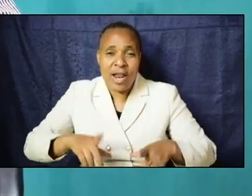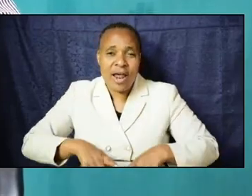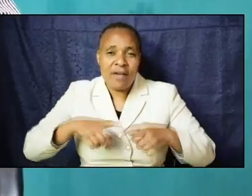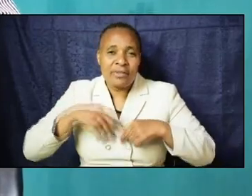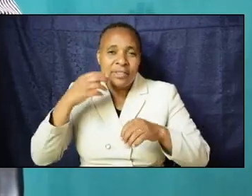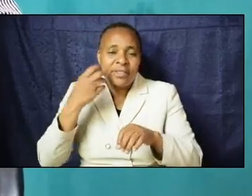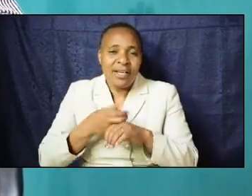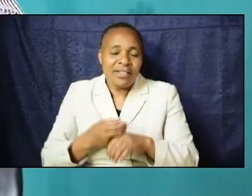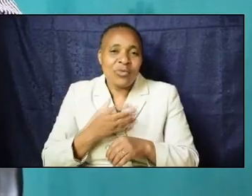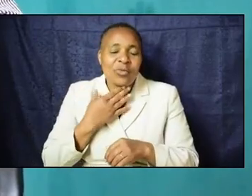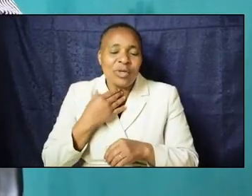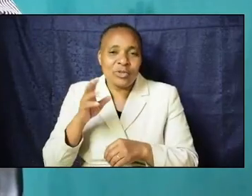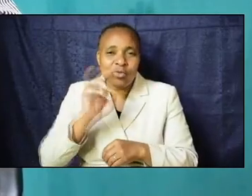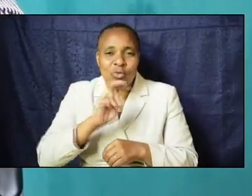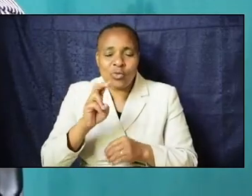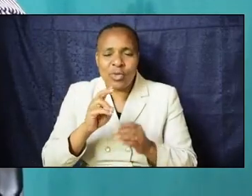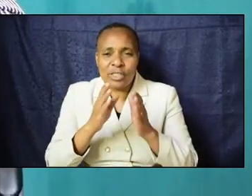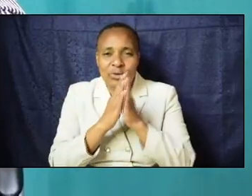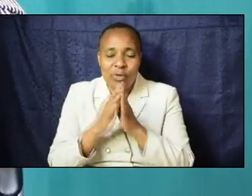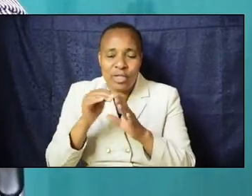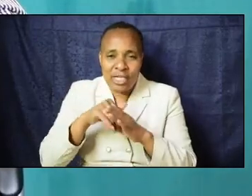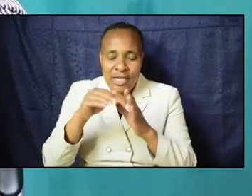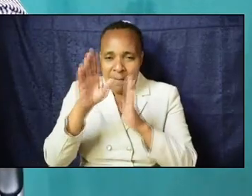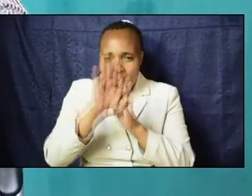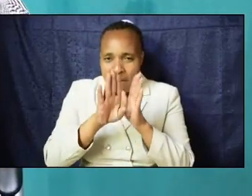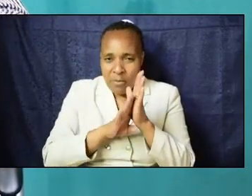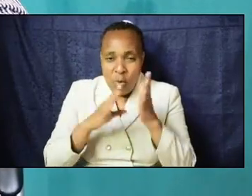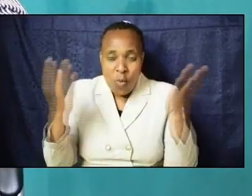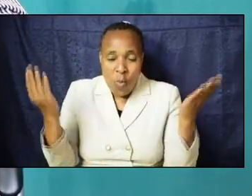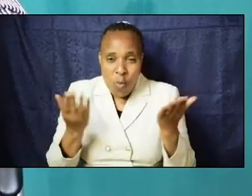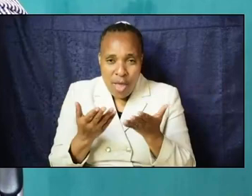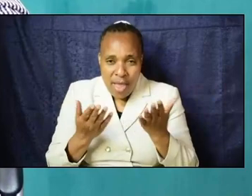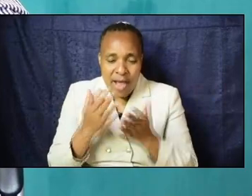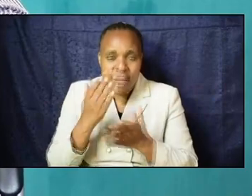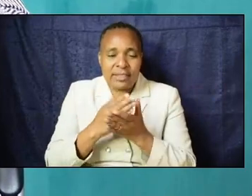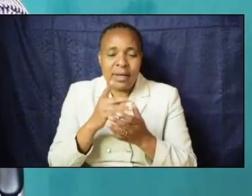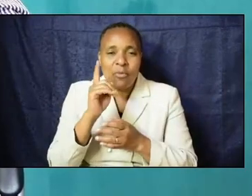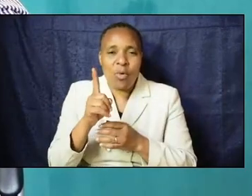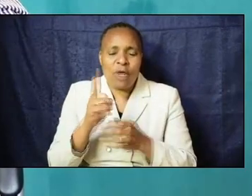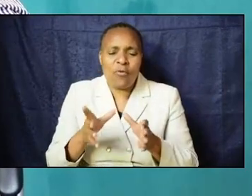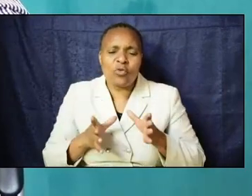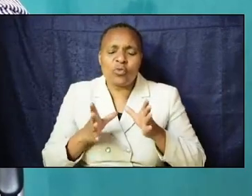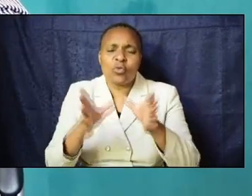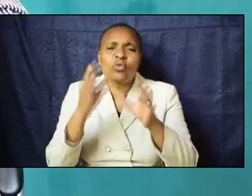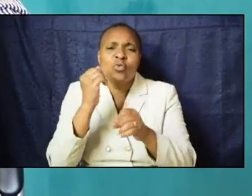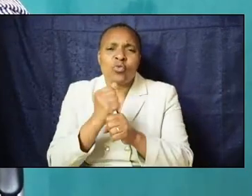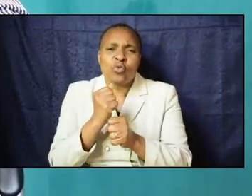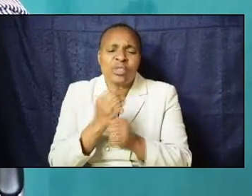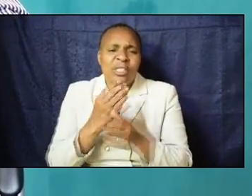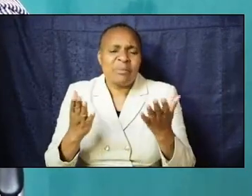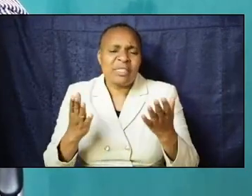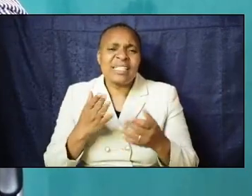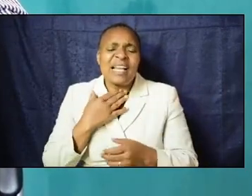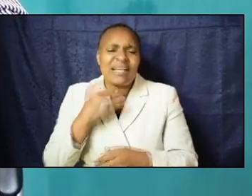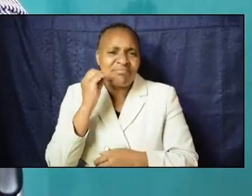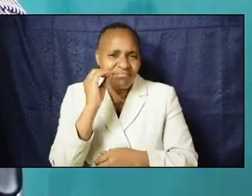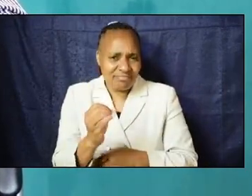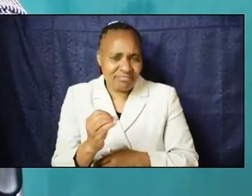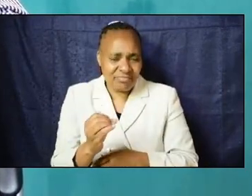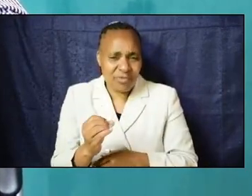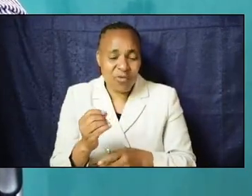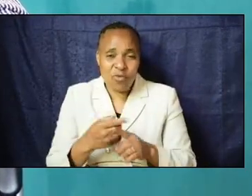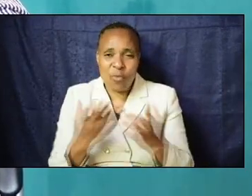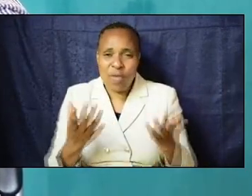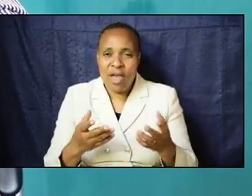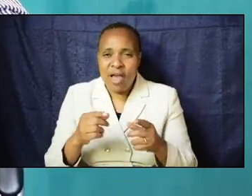we'd want to look at a story in the Bible where someone was forced to do something that he didn't like. And this will be from